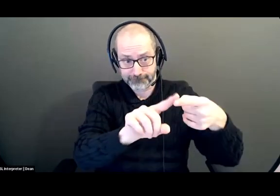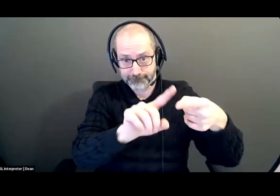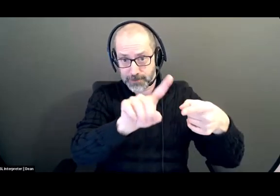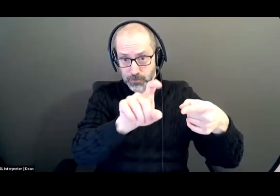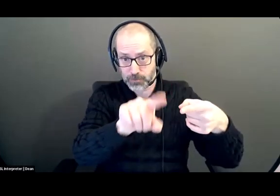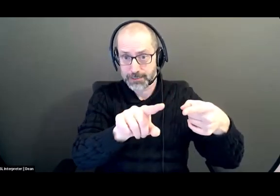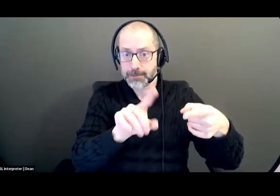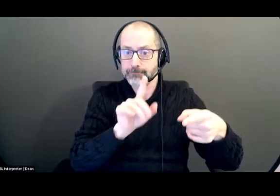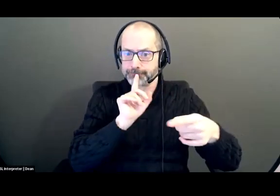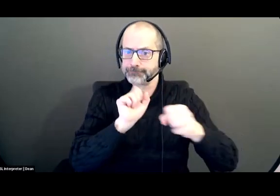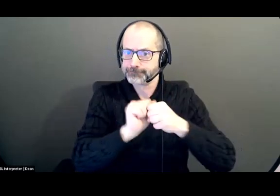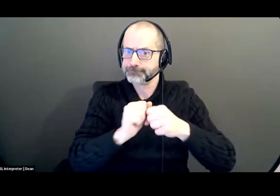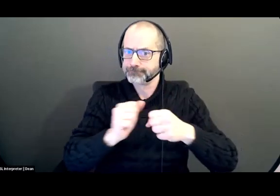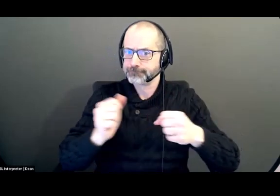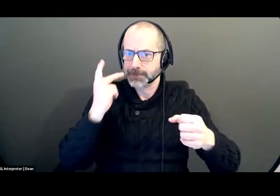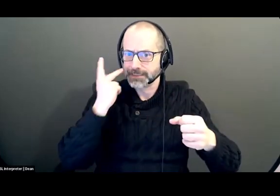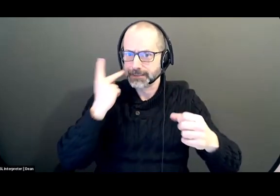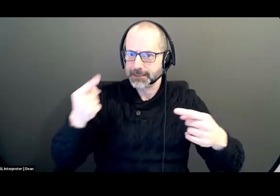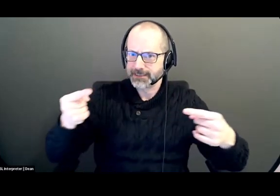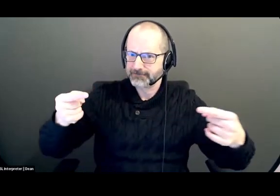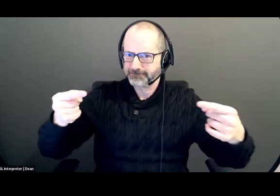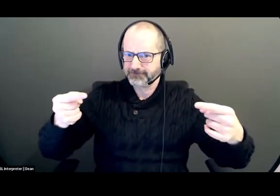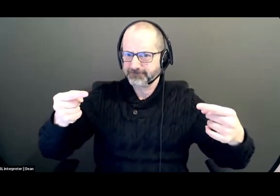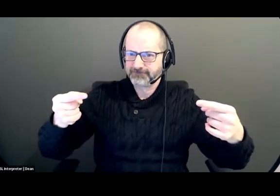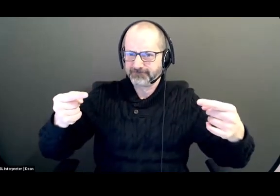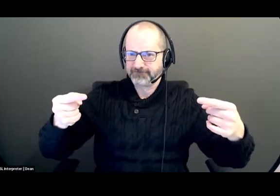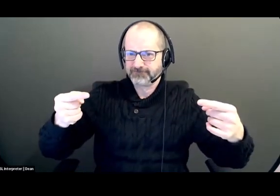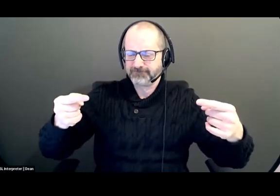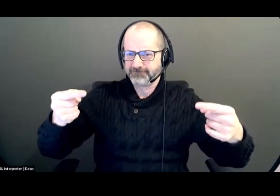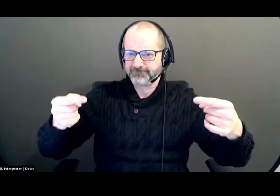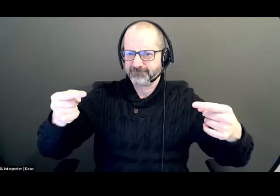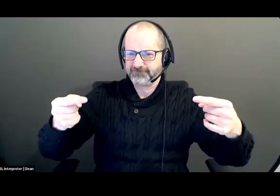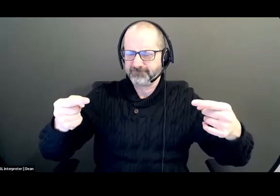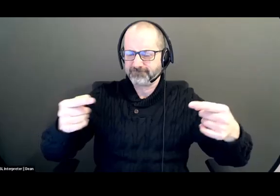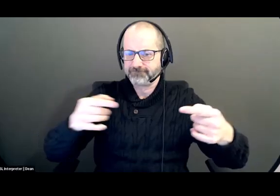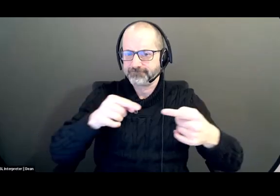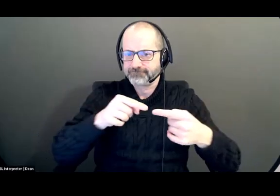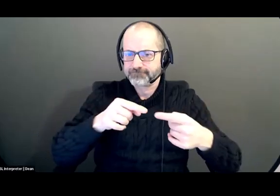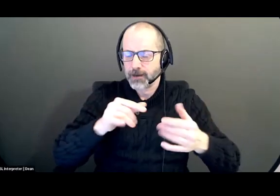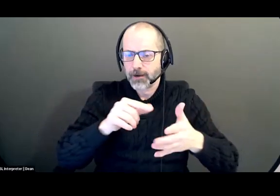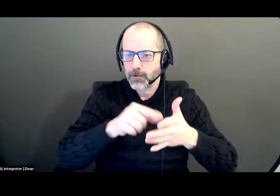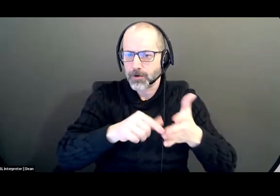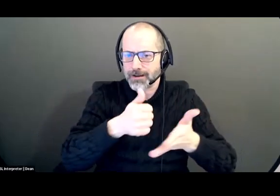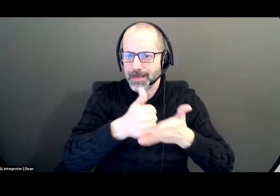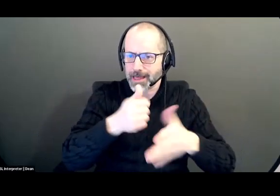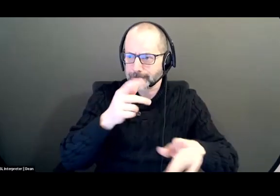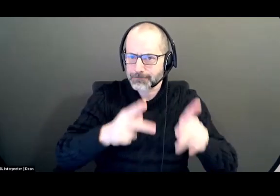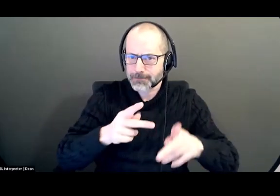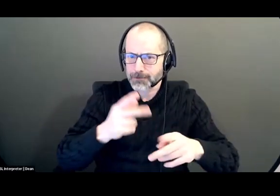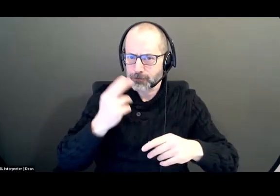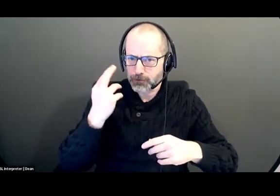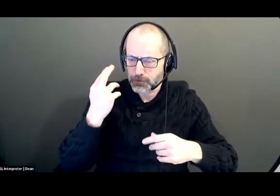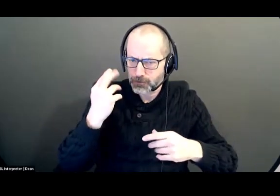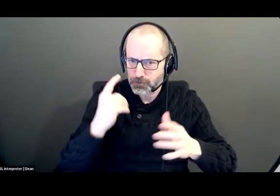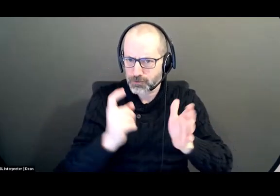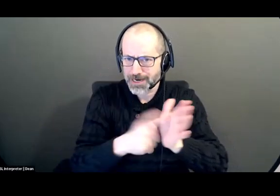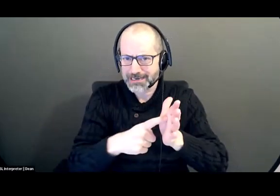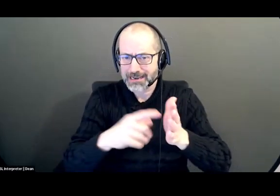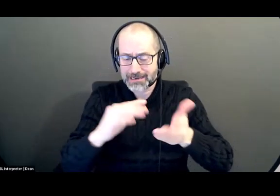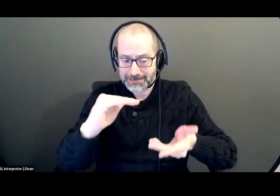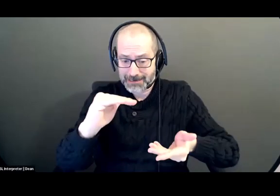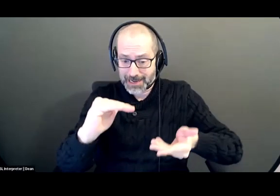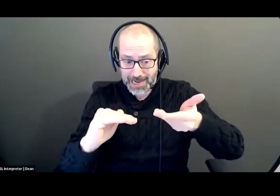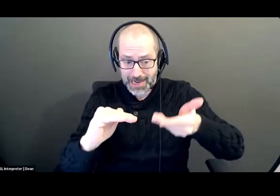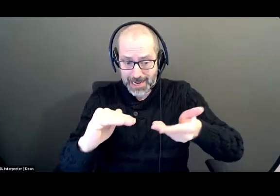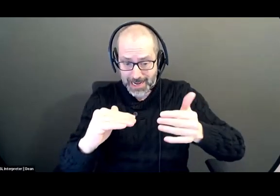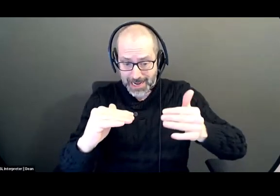priorities, what are some of the things that worked for you? Prachi, I'm going to suggest we start with you to share some thoughts and